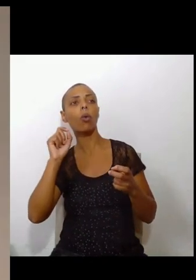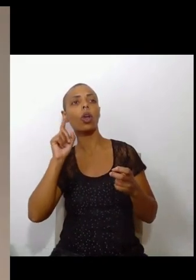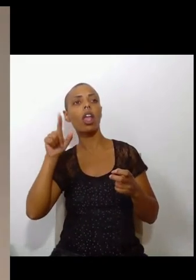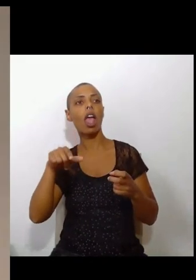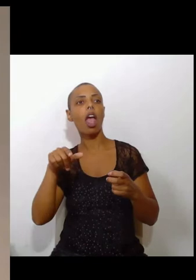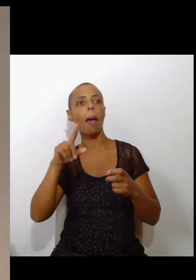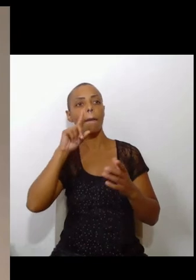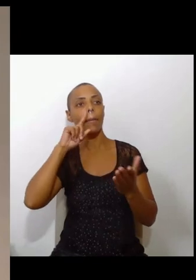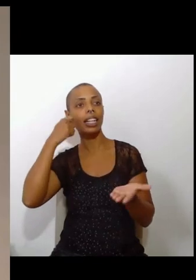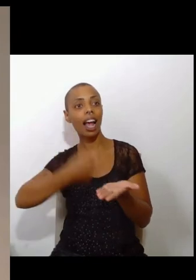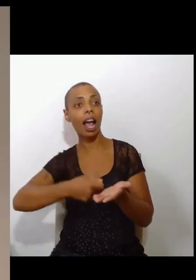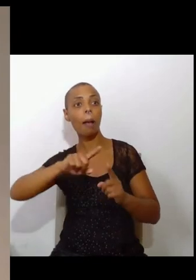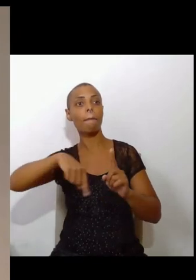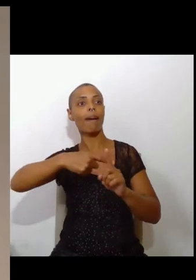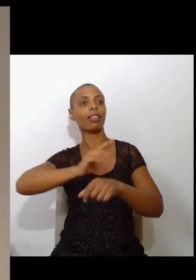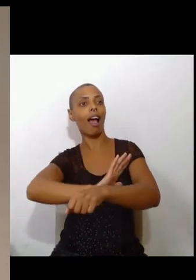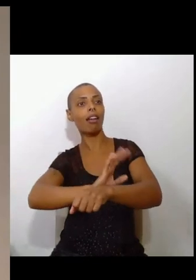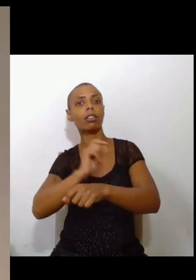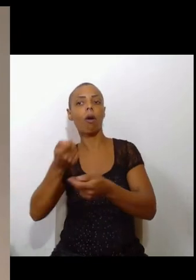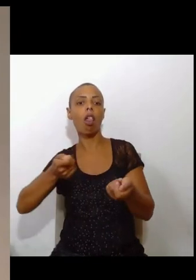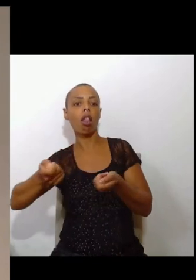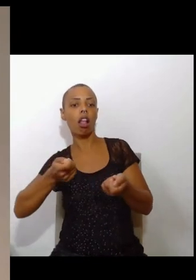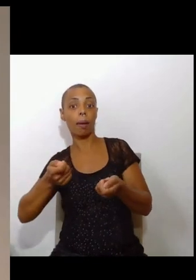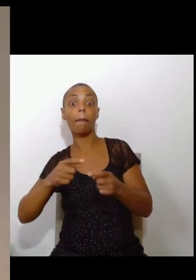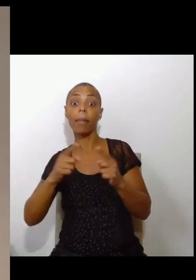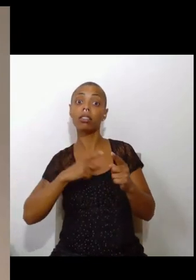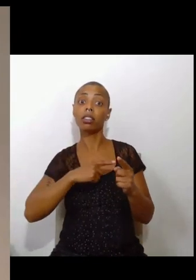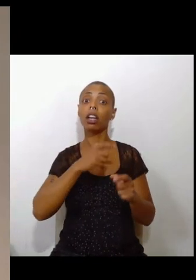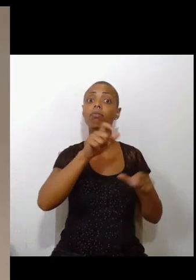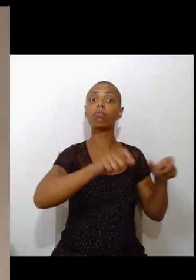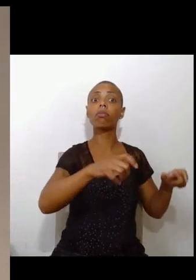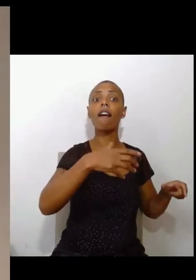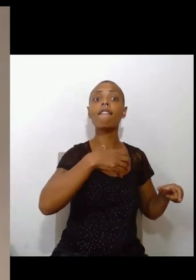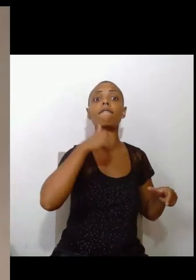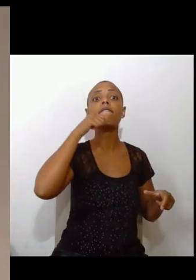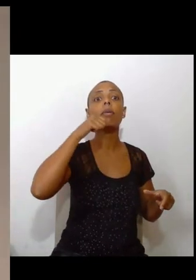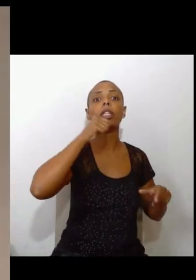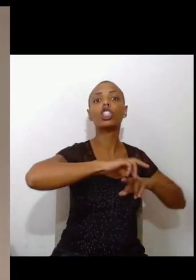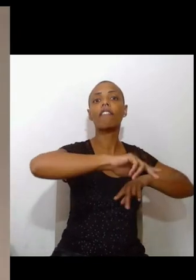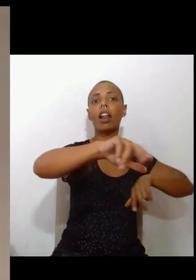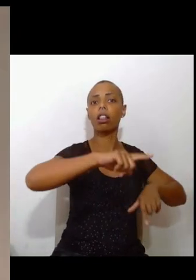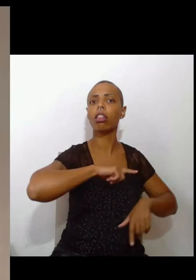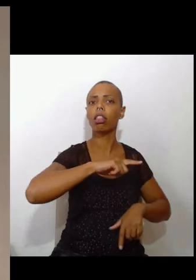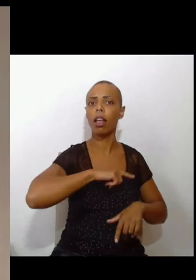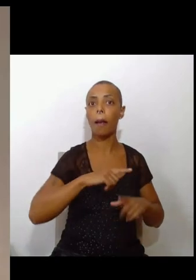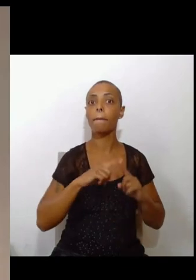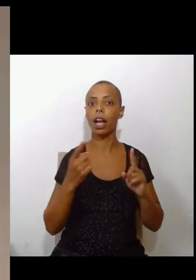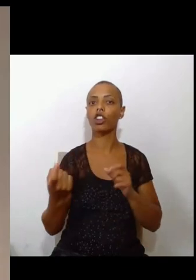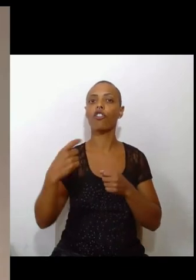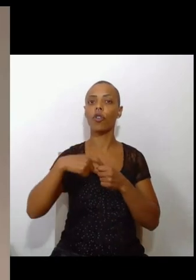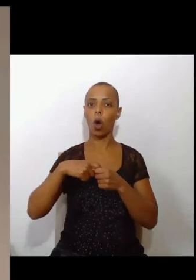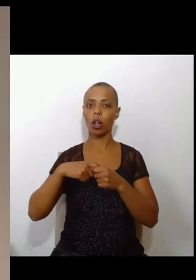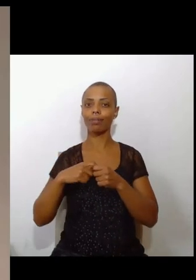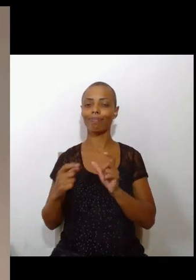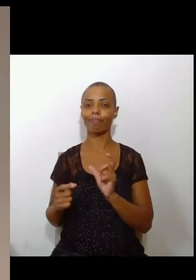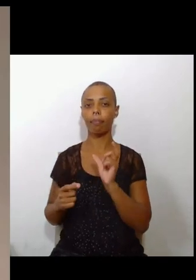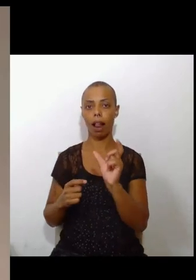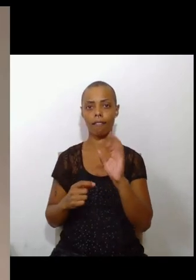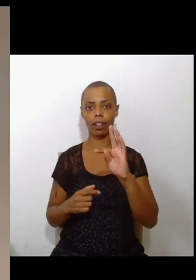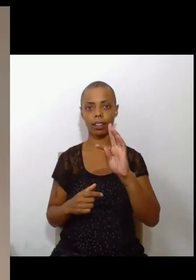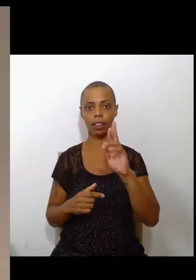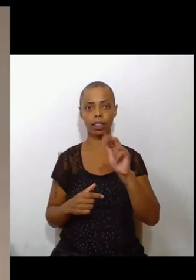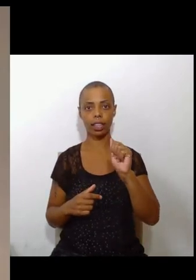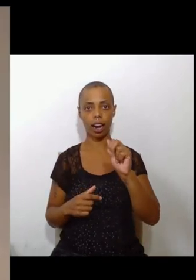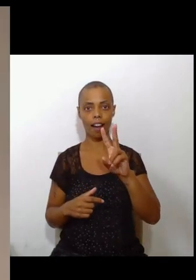patriarchy and racist and racist societies but there are also other ways of expressing